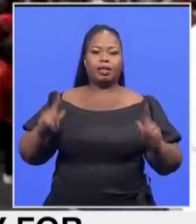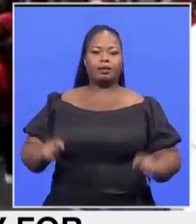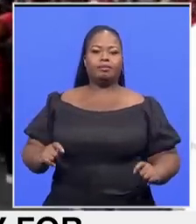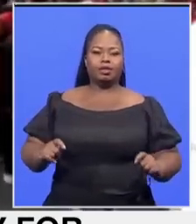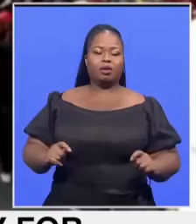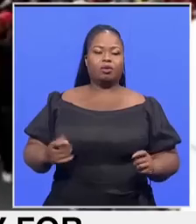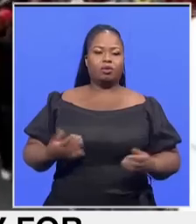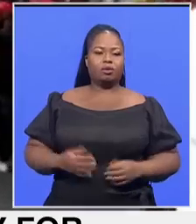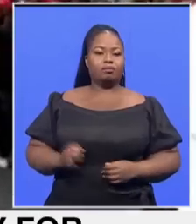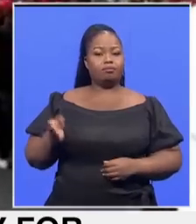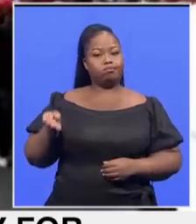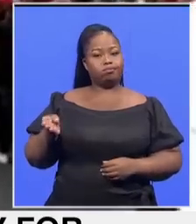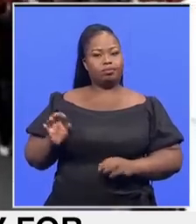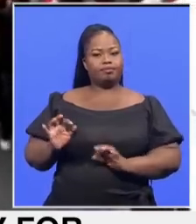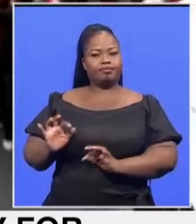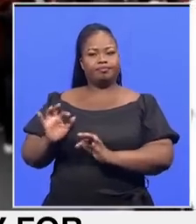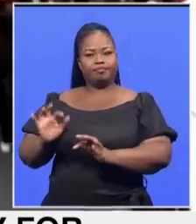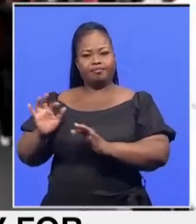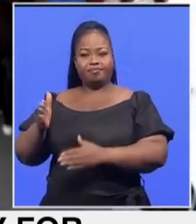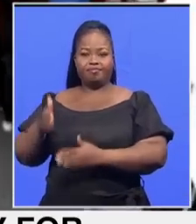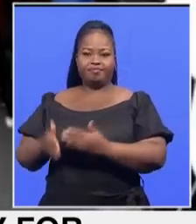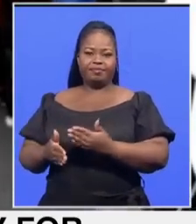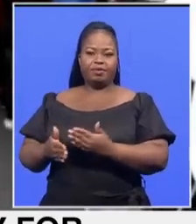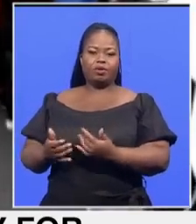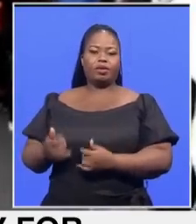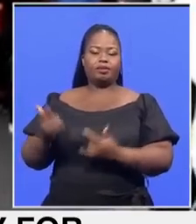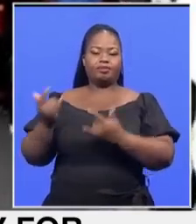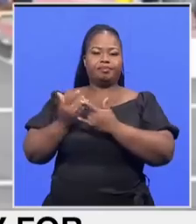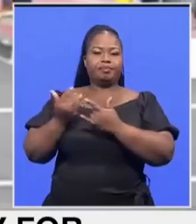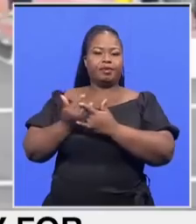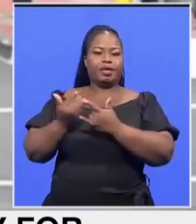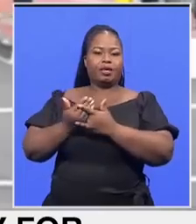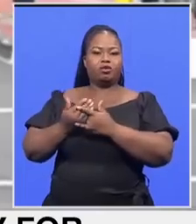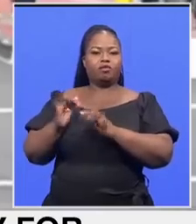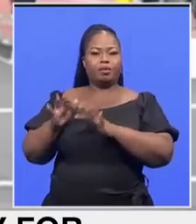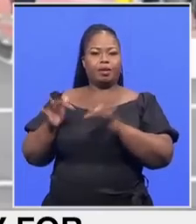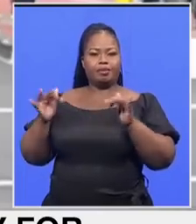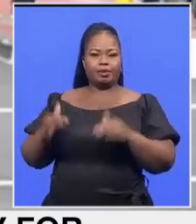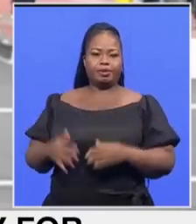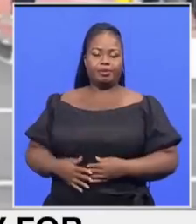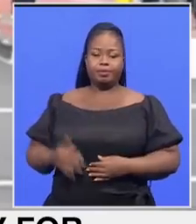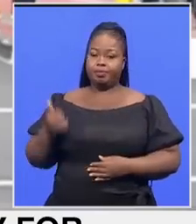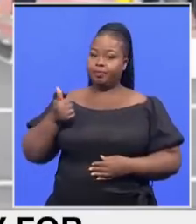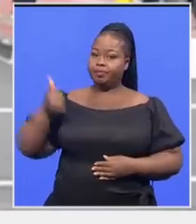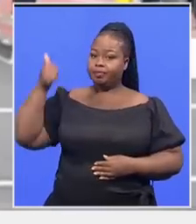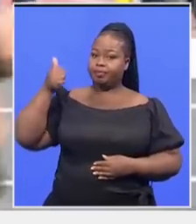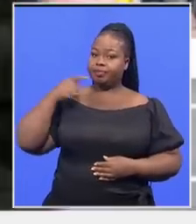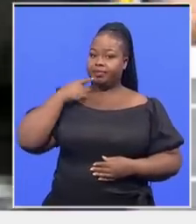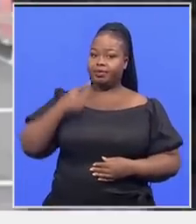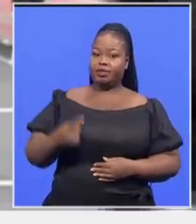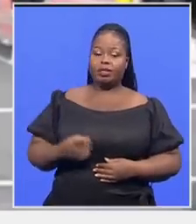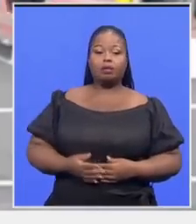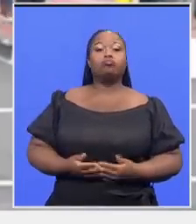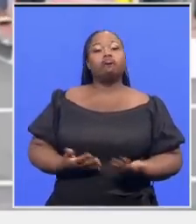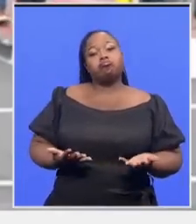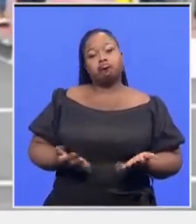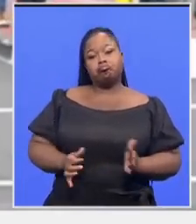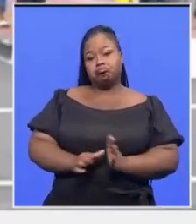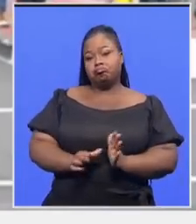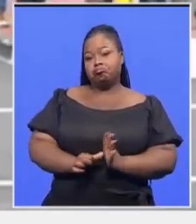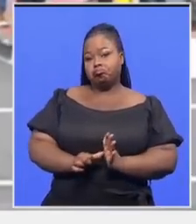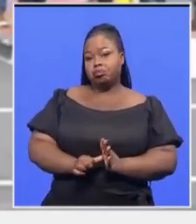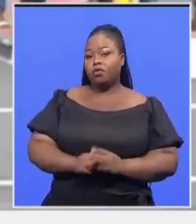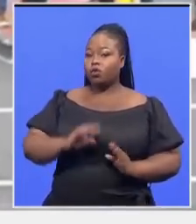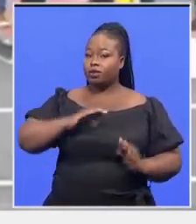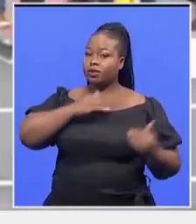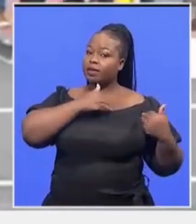the protest, which ended up at the gates of Parliament. Authorities say it was necessary for